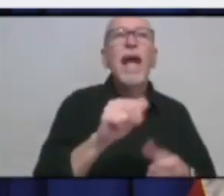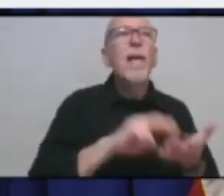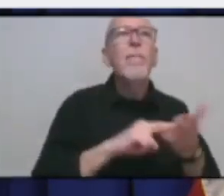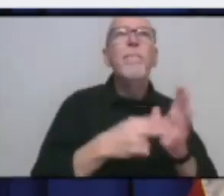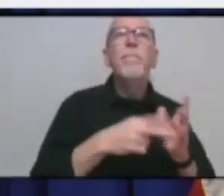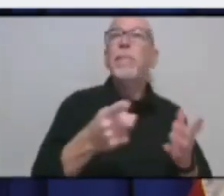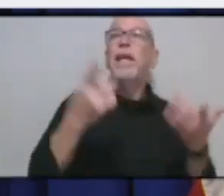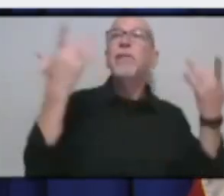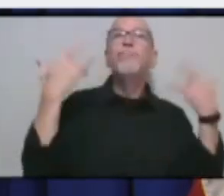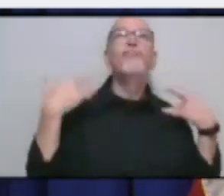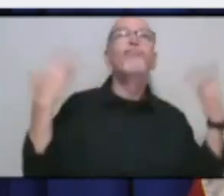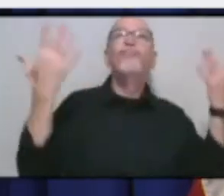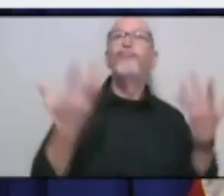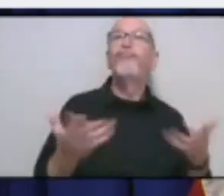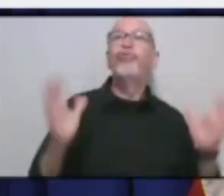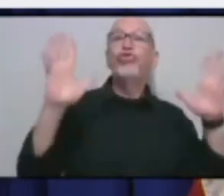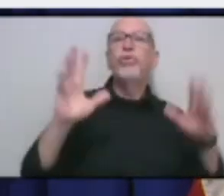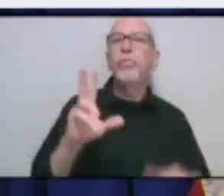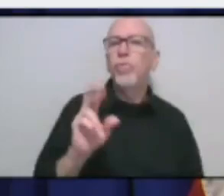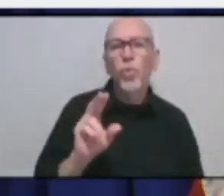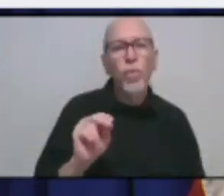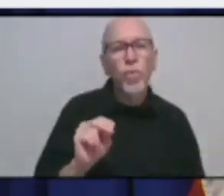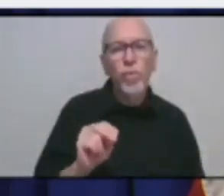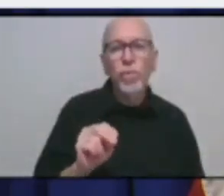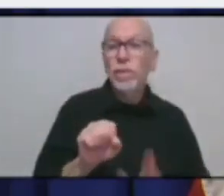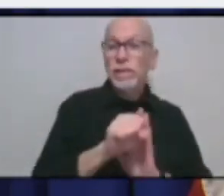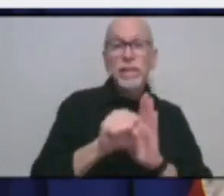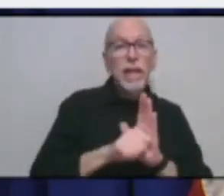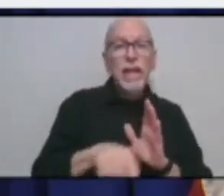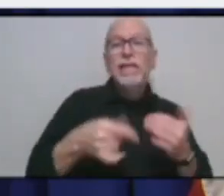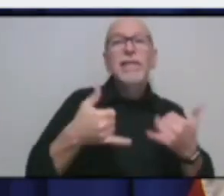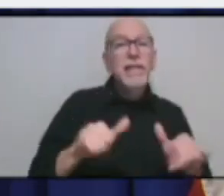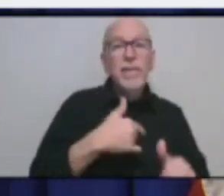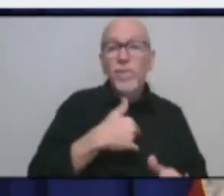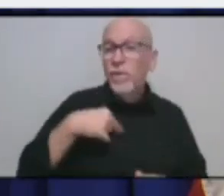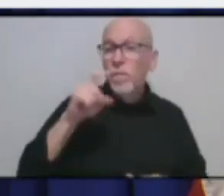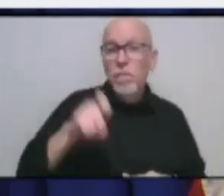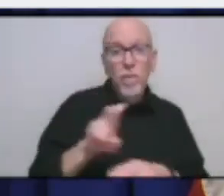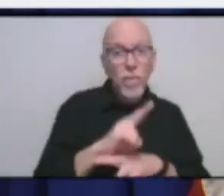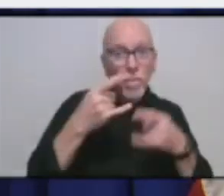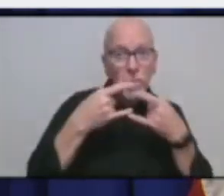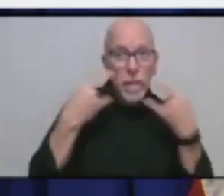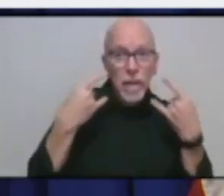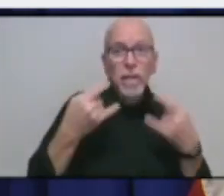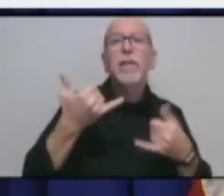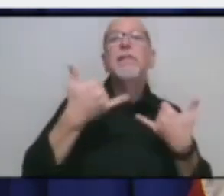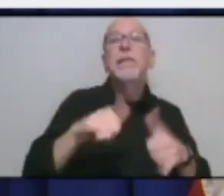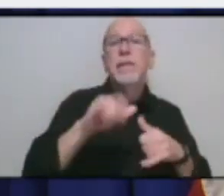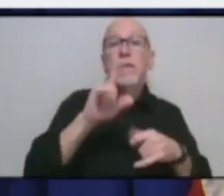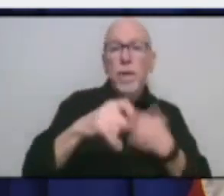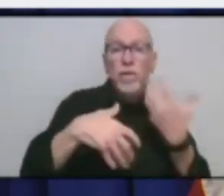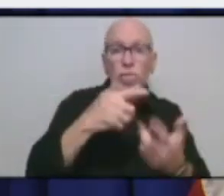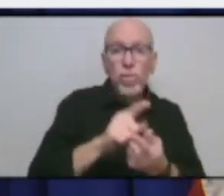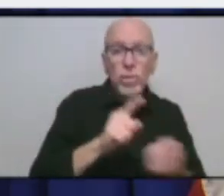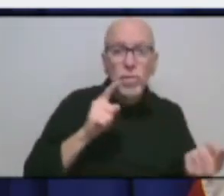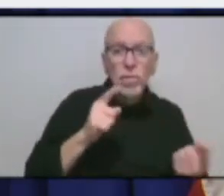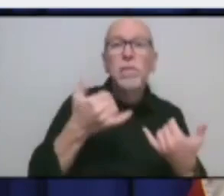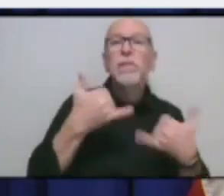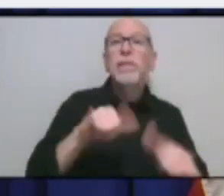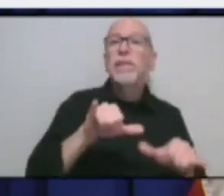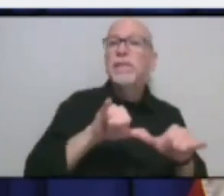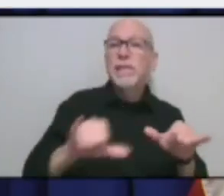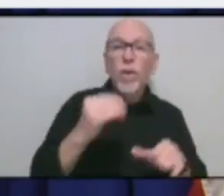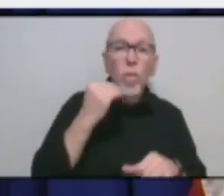get-out-of-jail-free card. As a state, we still need to wear our masks, practice social distancing, and stay home if we're sick for the